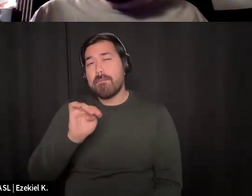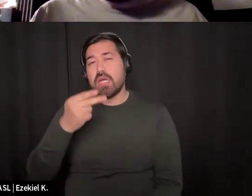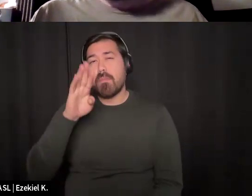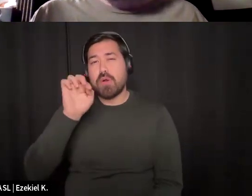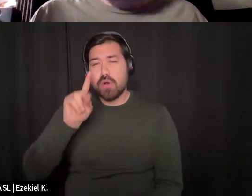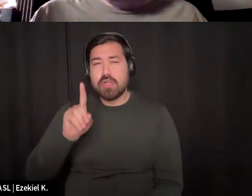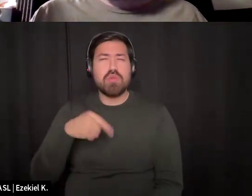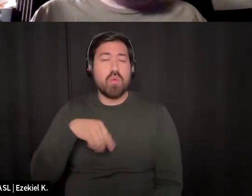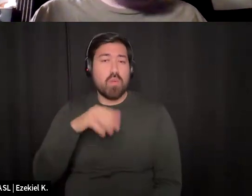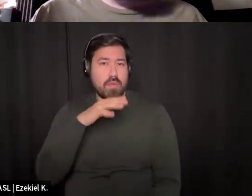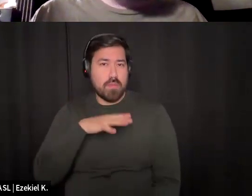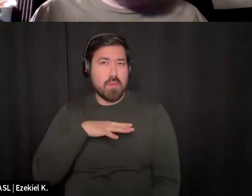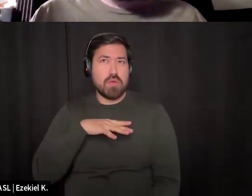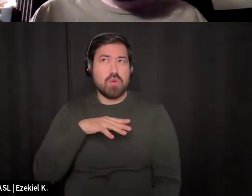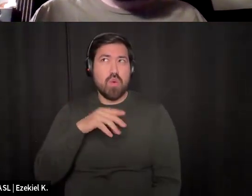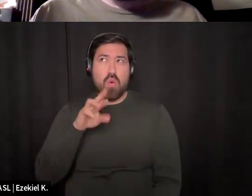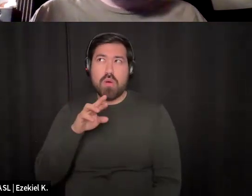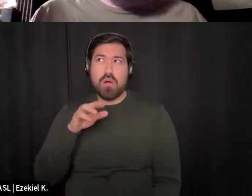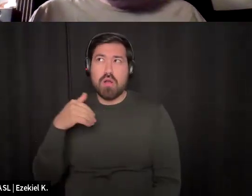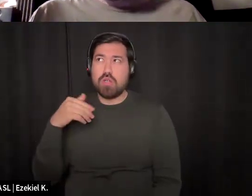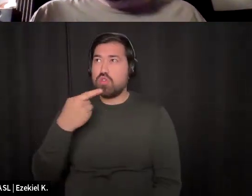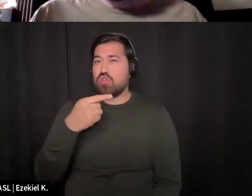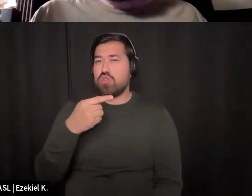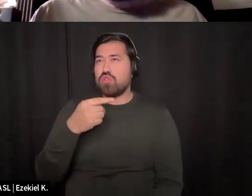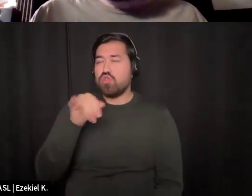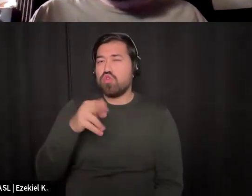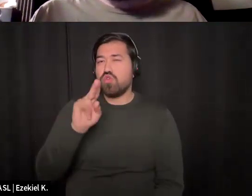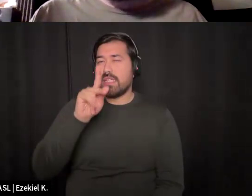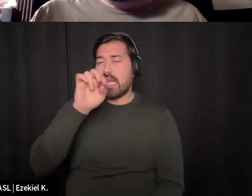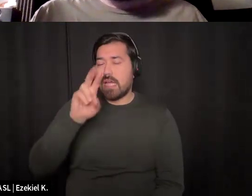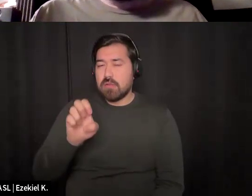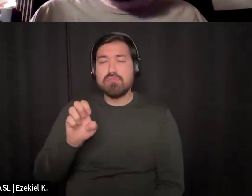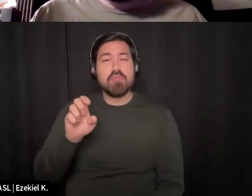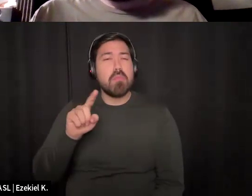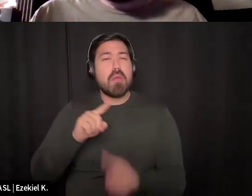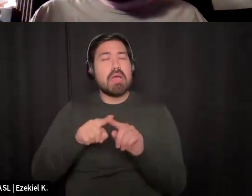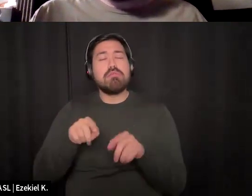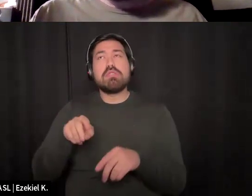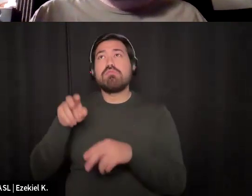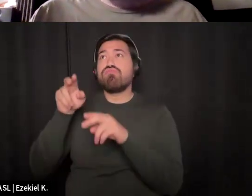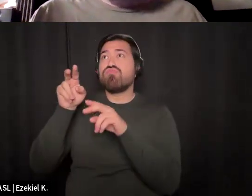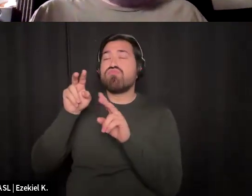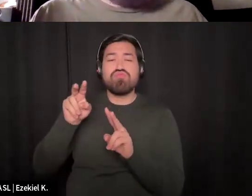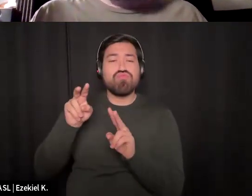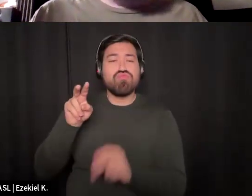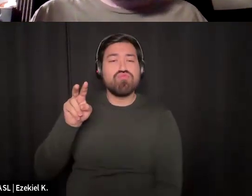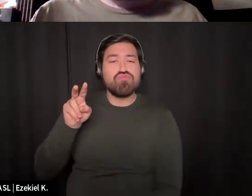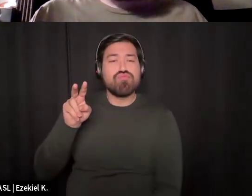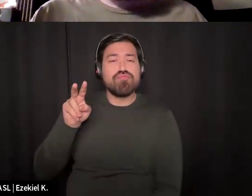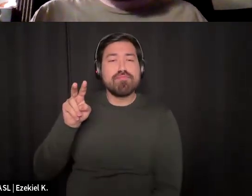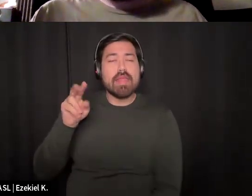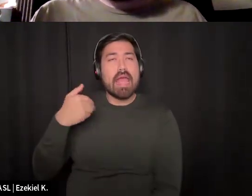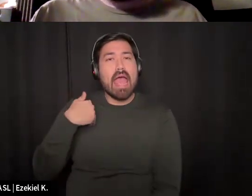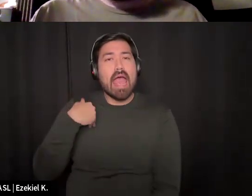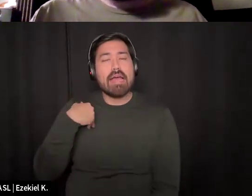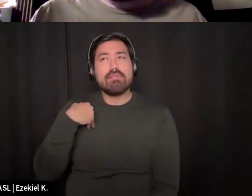was a female or juvenile. I think it was a female though. And it would spend, it would just, it had this favorite